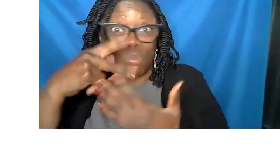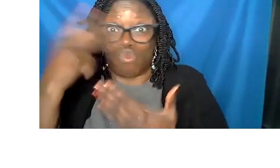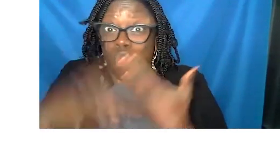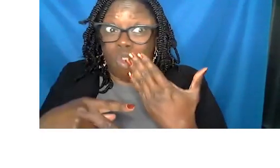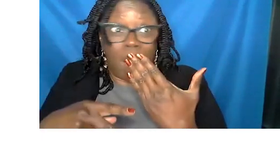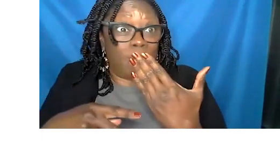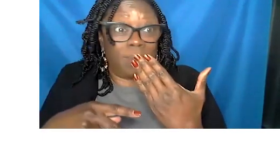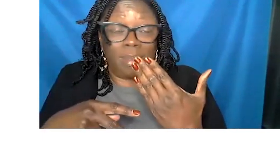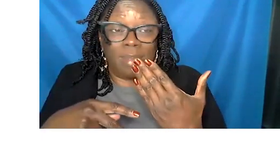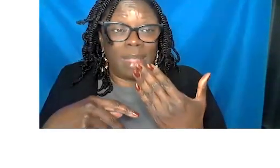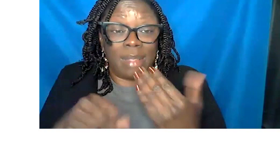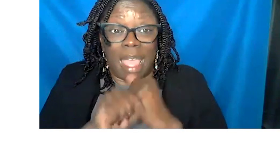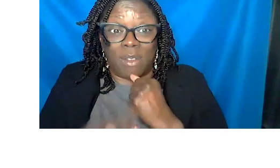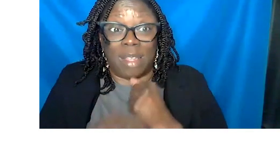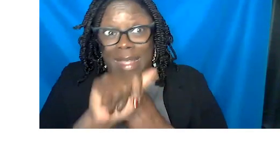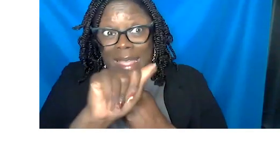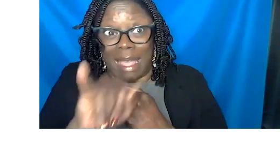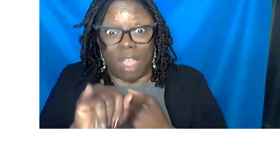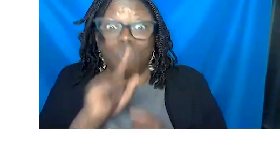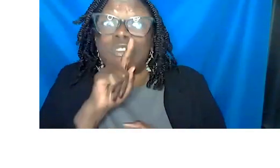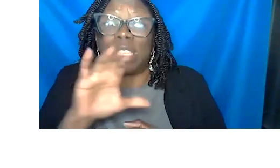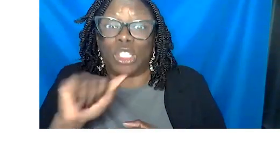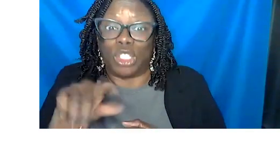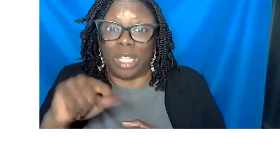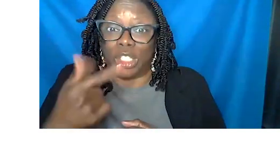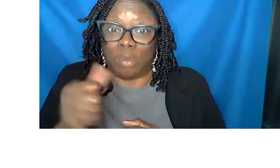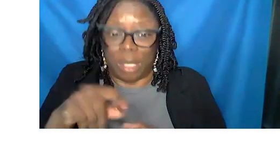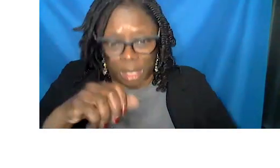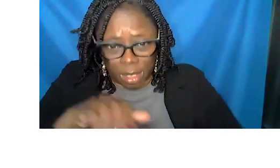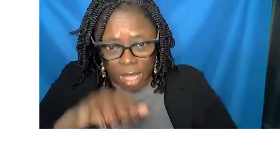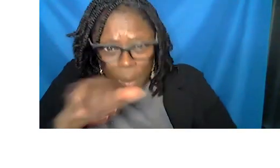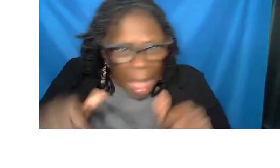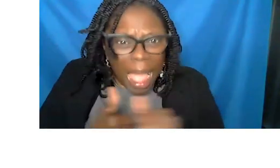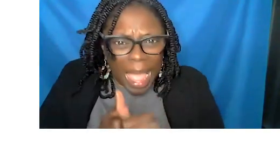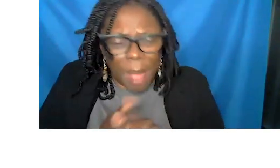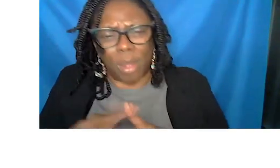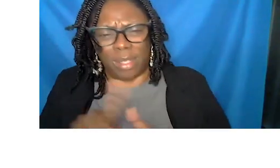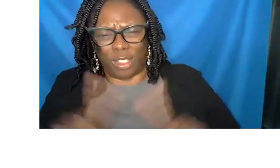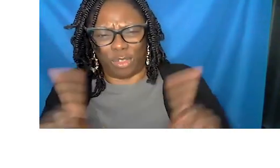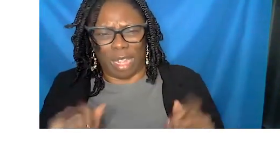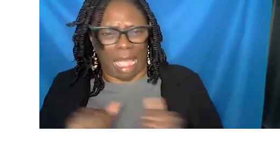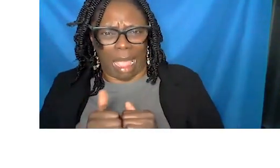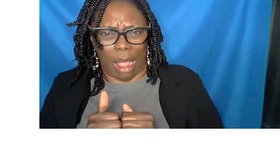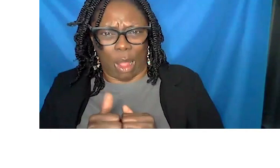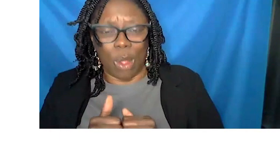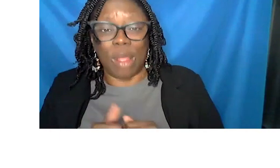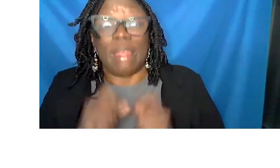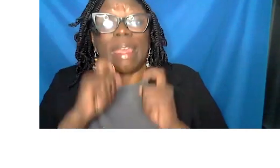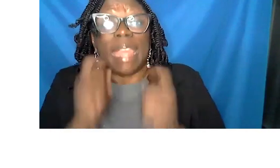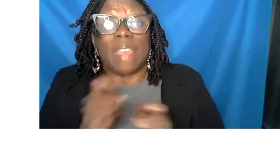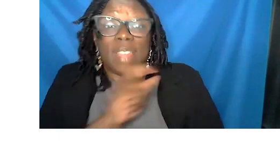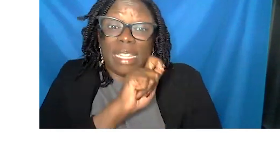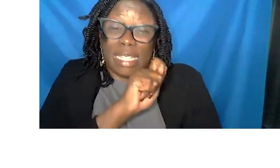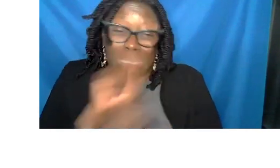advertised as AI. A lot of them are ChatGPT under the hood, but what makes them different is that they have been given